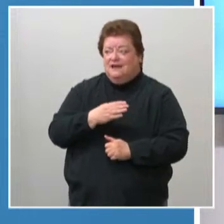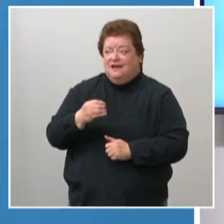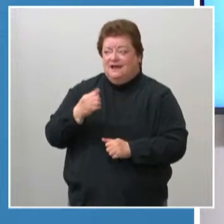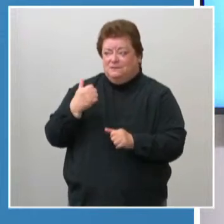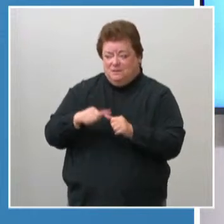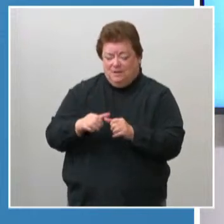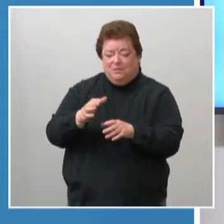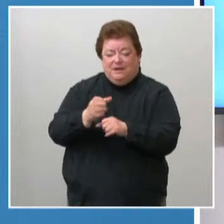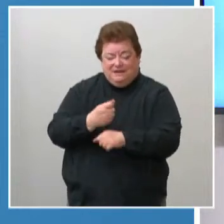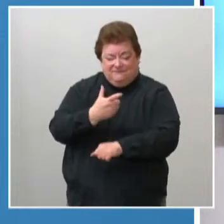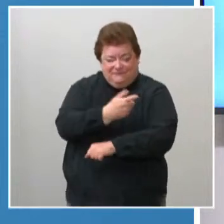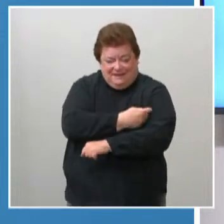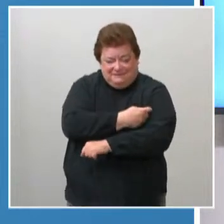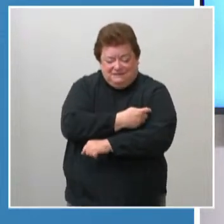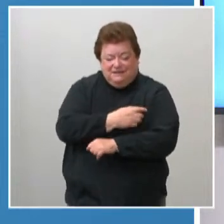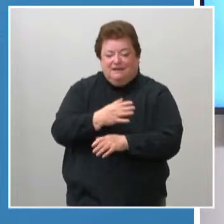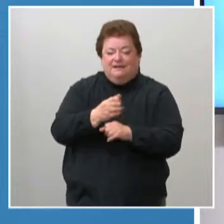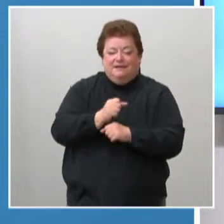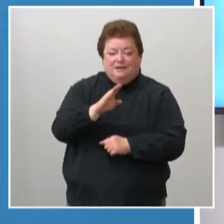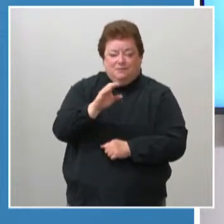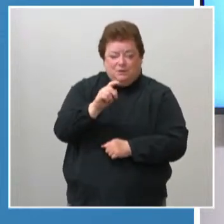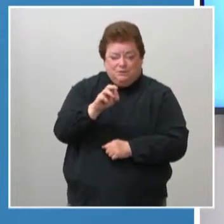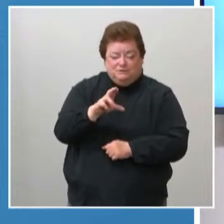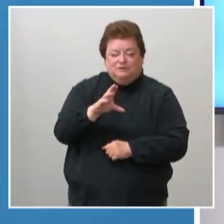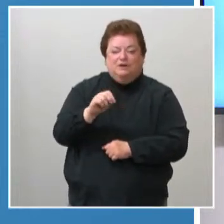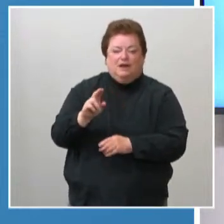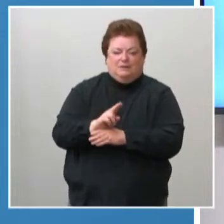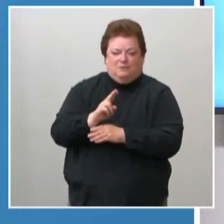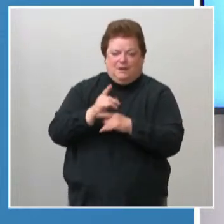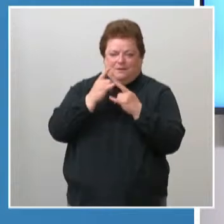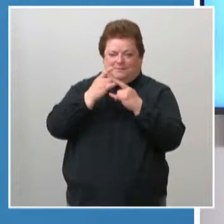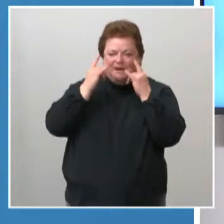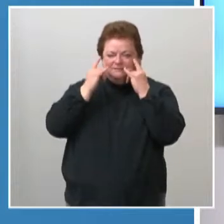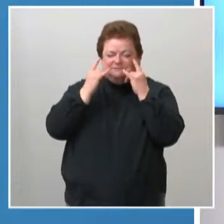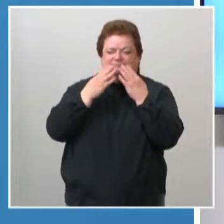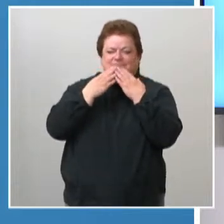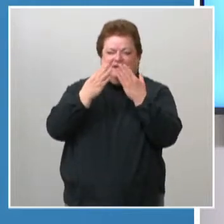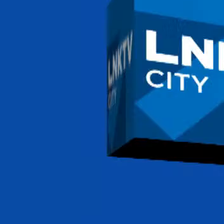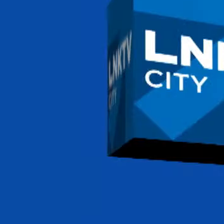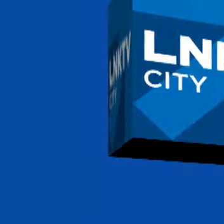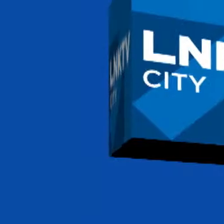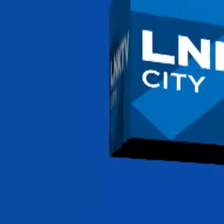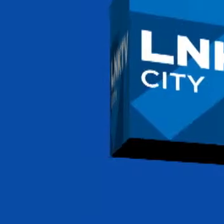and remember to get vaccinated and get your booster and wear a mask. Thank you.